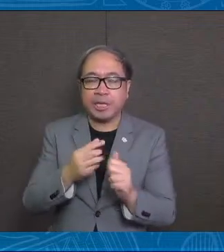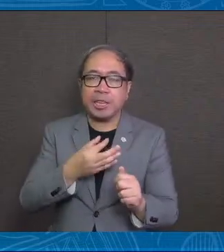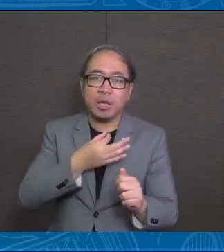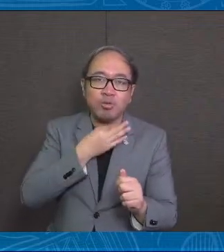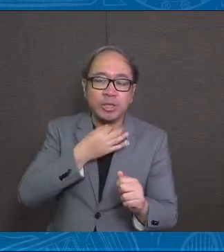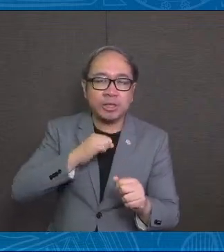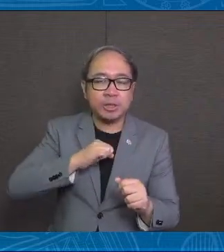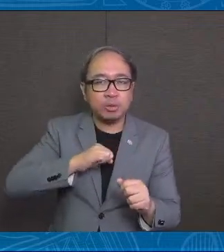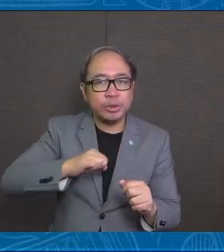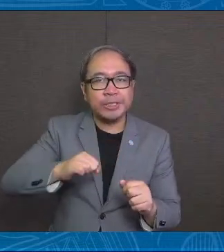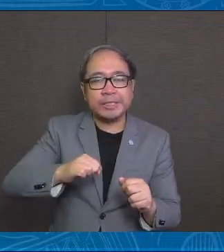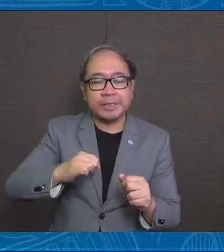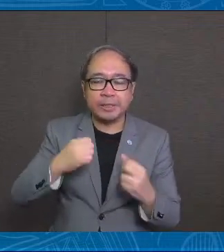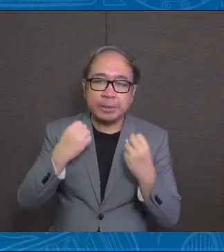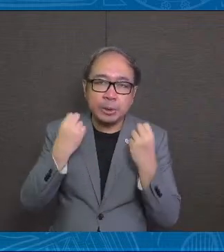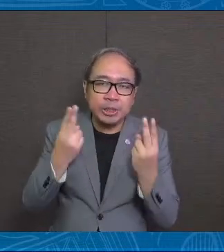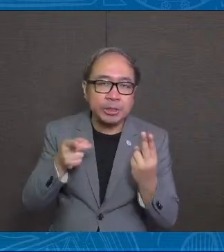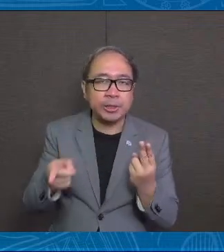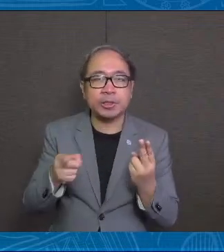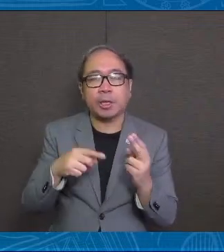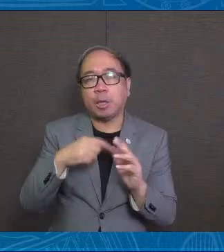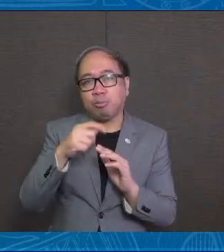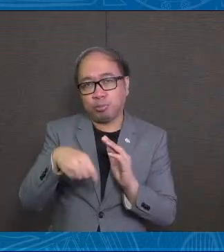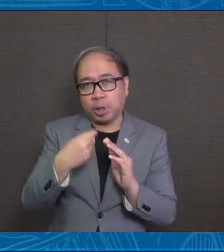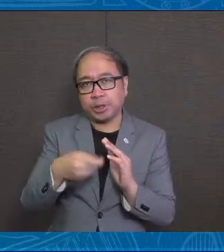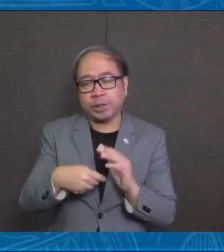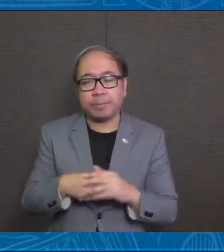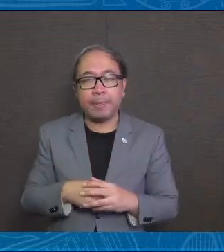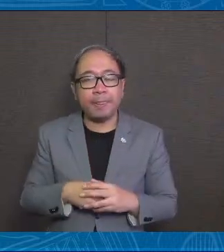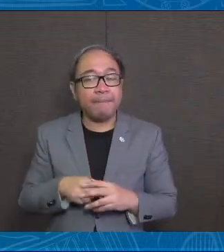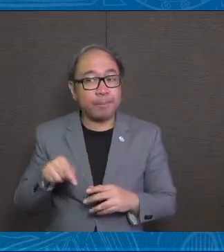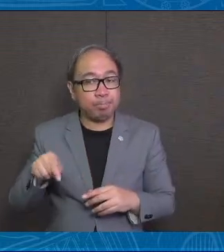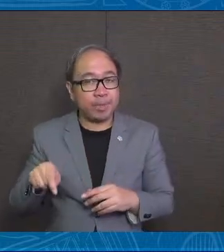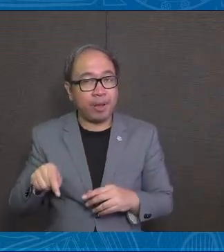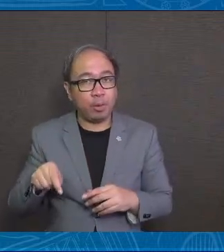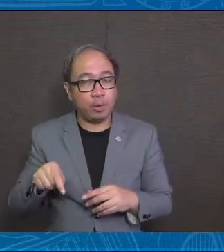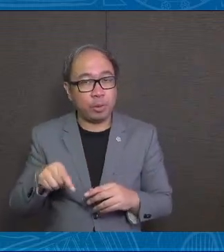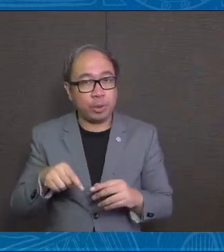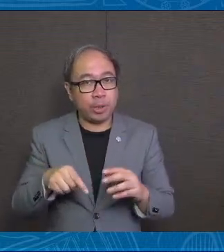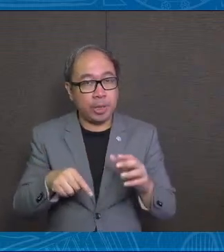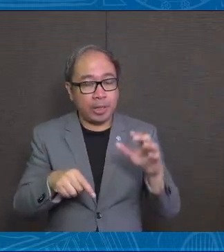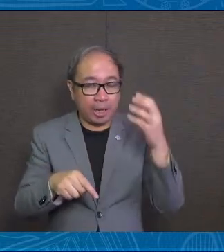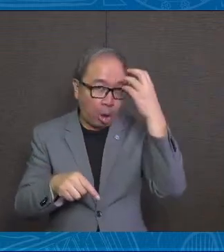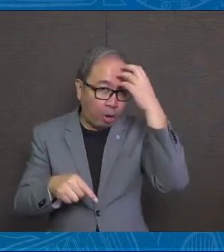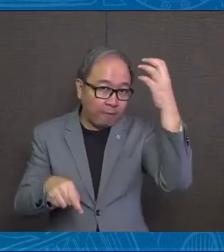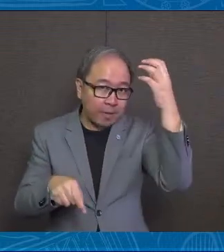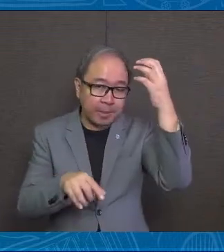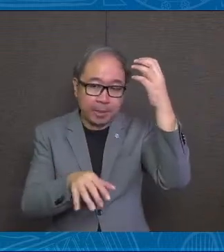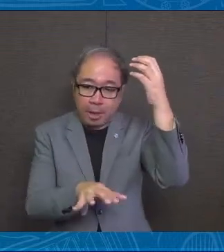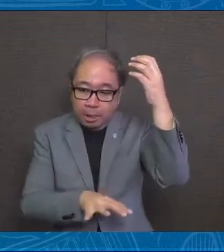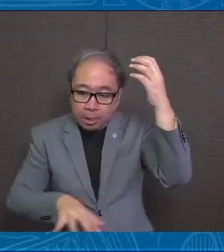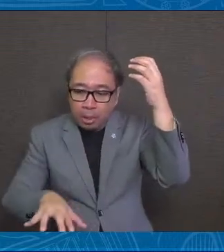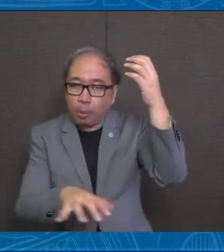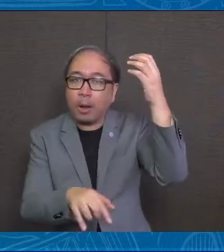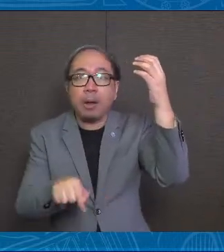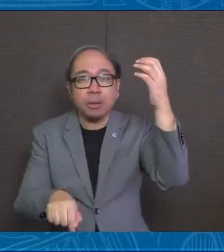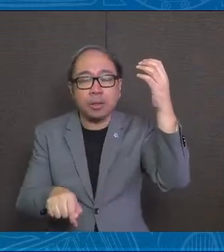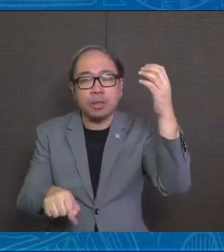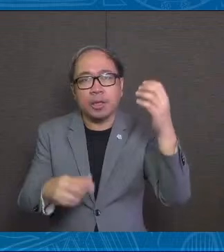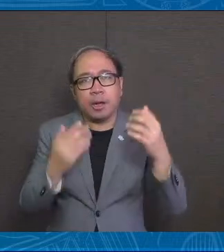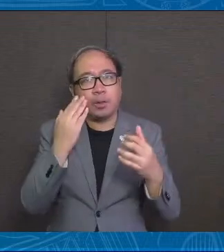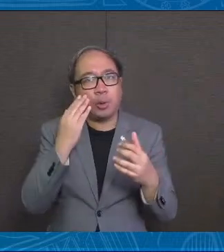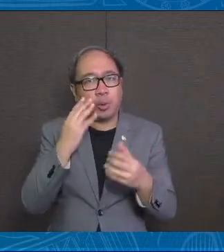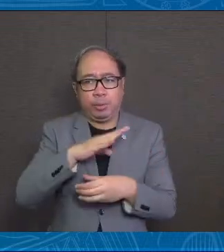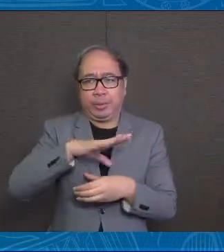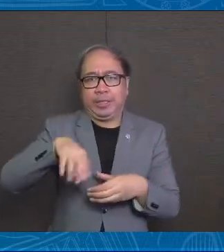for local government units, I know that I think capacity building, again, it's part of our PFM